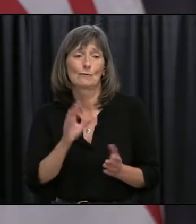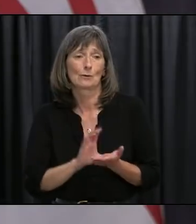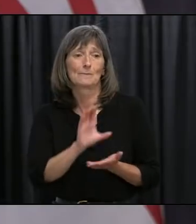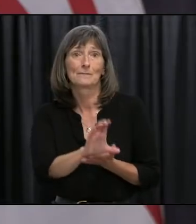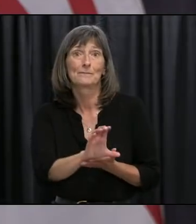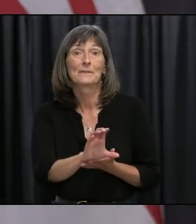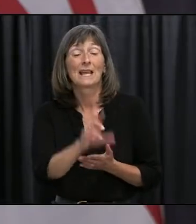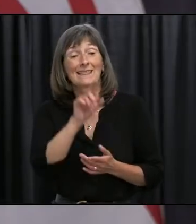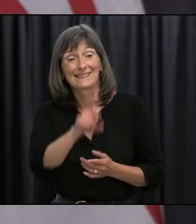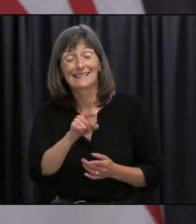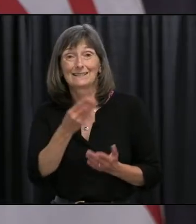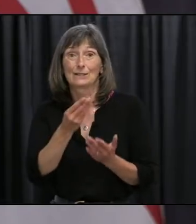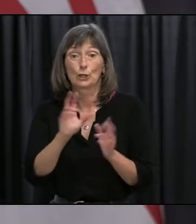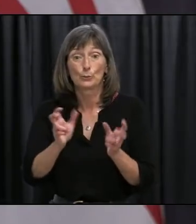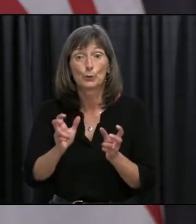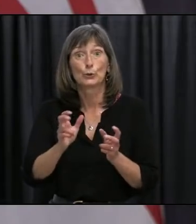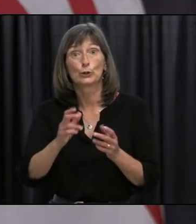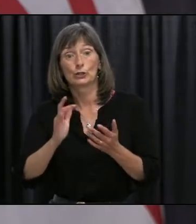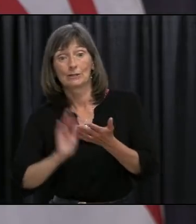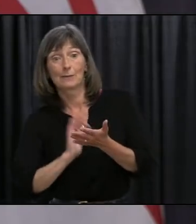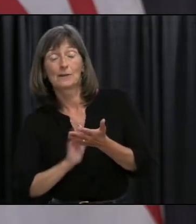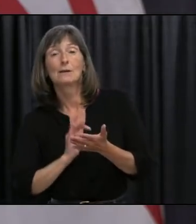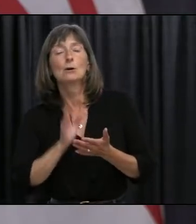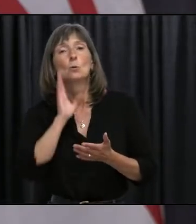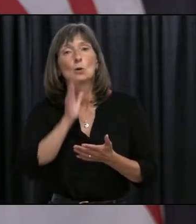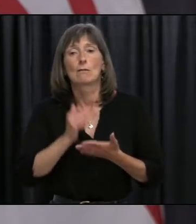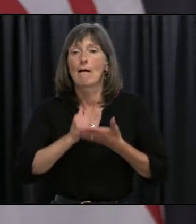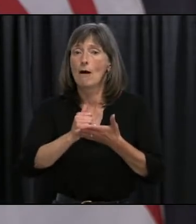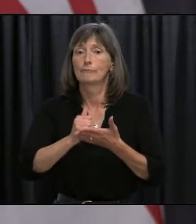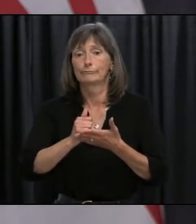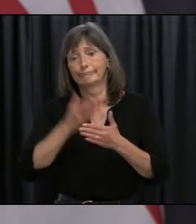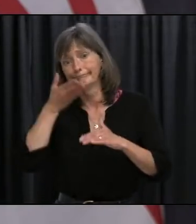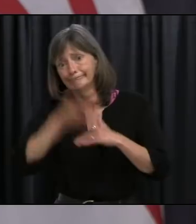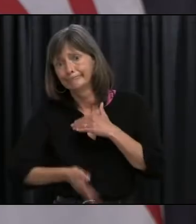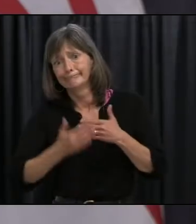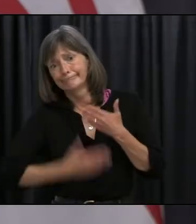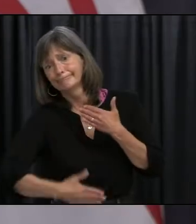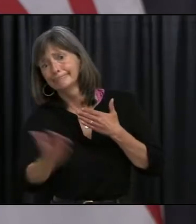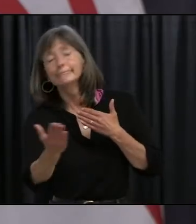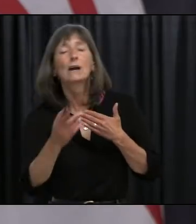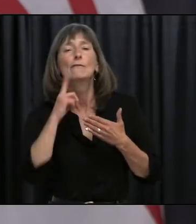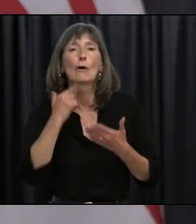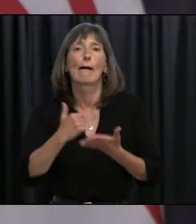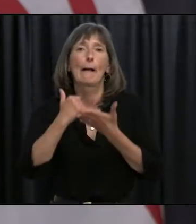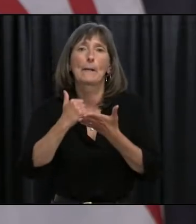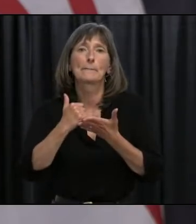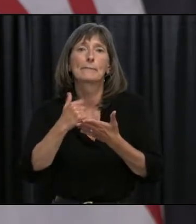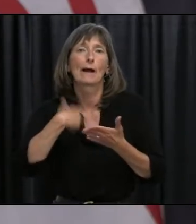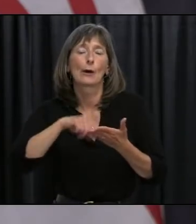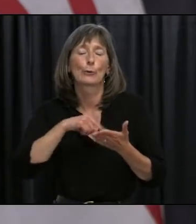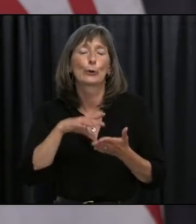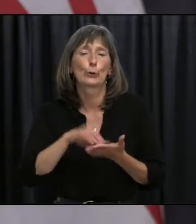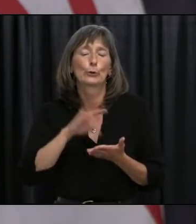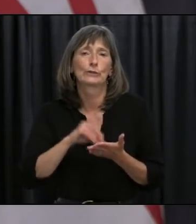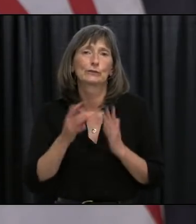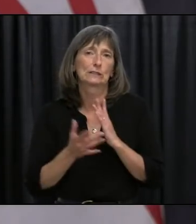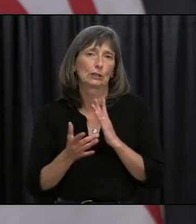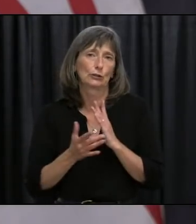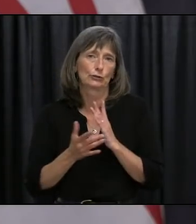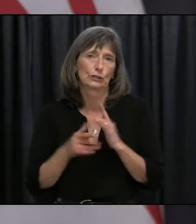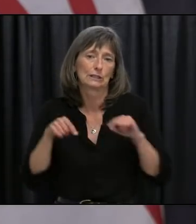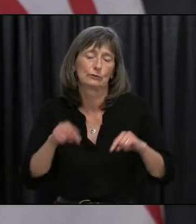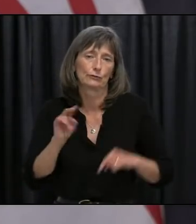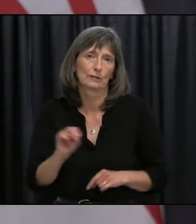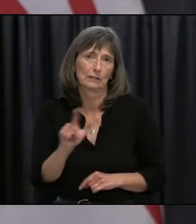for digital learning even after this pandemic is over. So this is important. So part of all of this, of course, will be professional